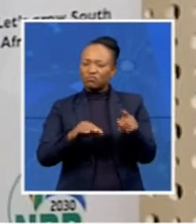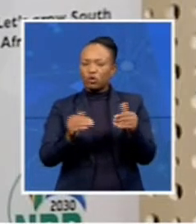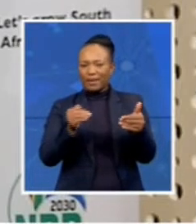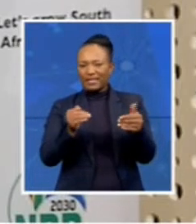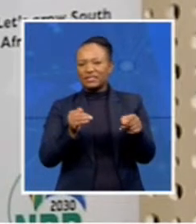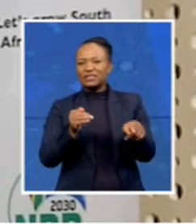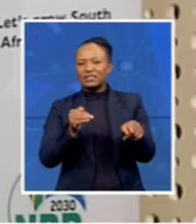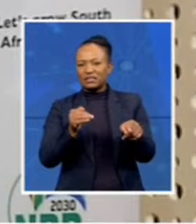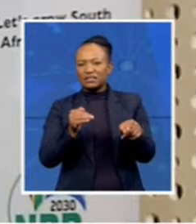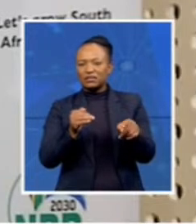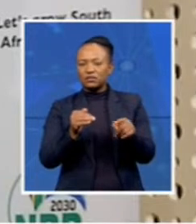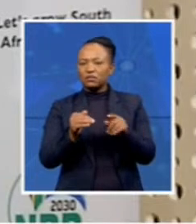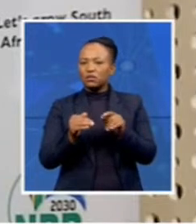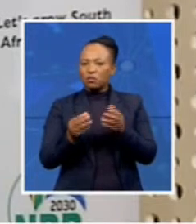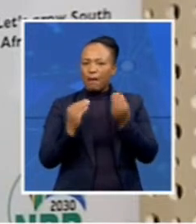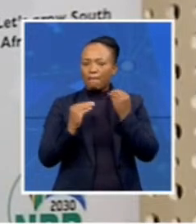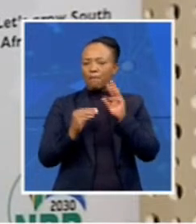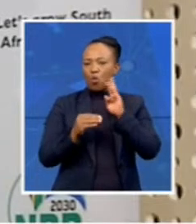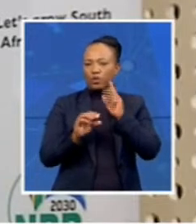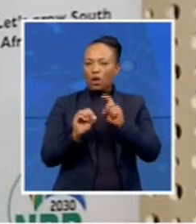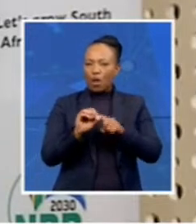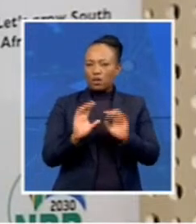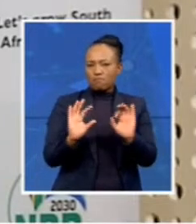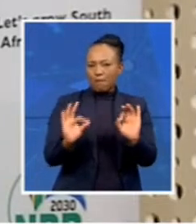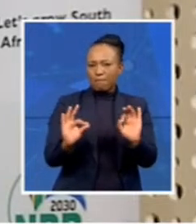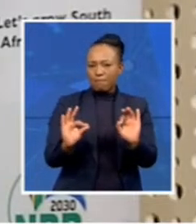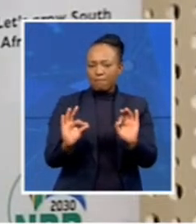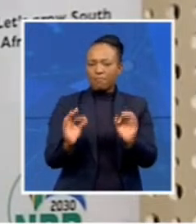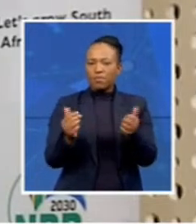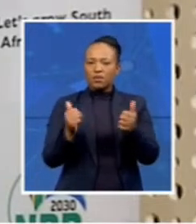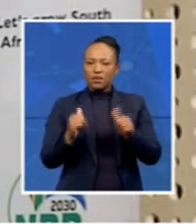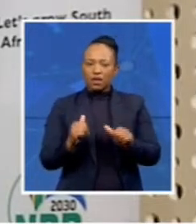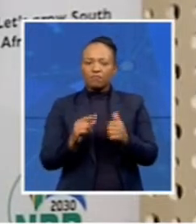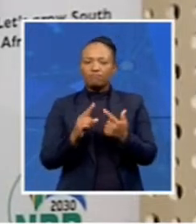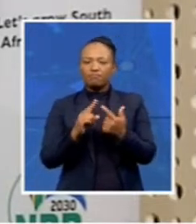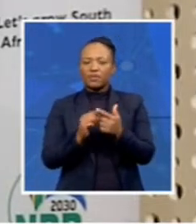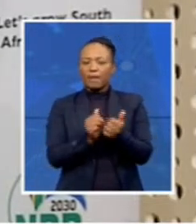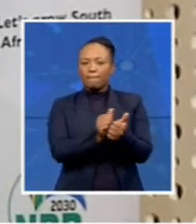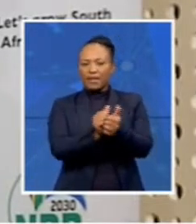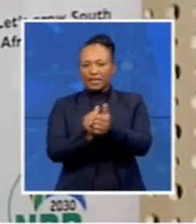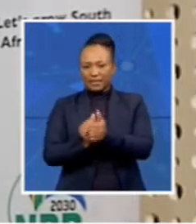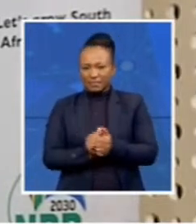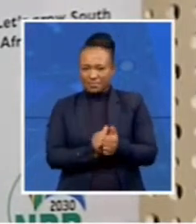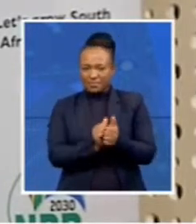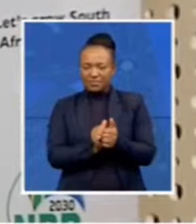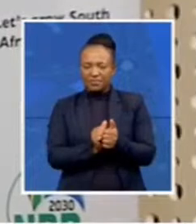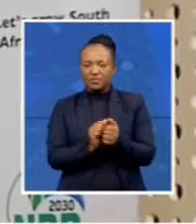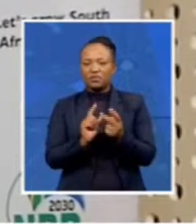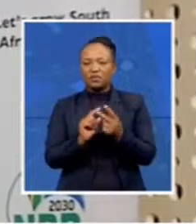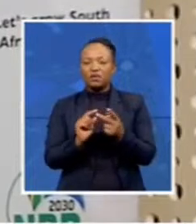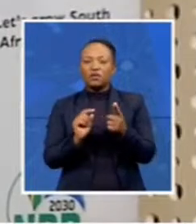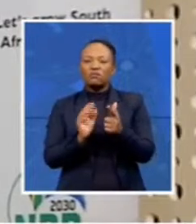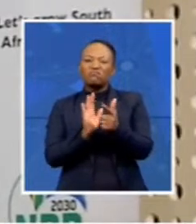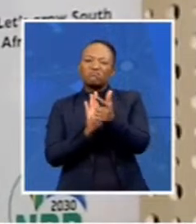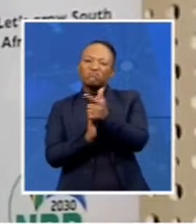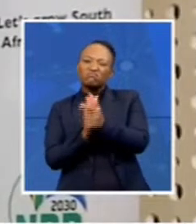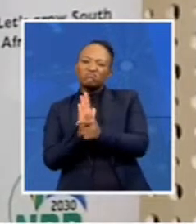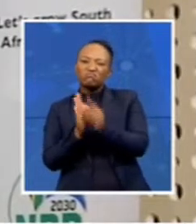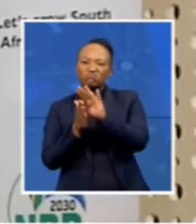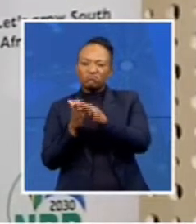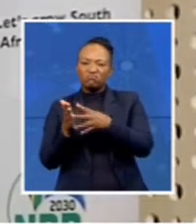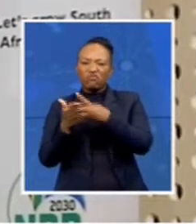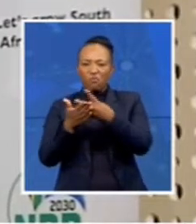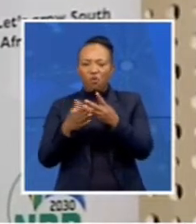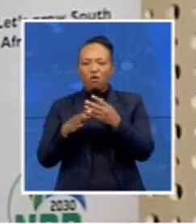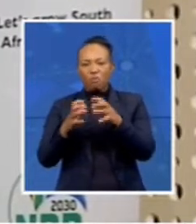water partnerships. And the last one was legislative framework. On the 28th, we